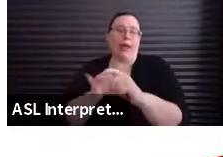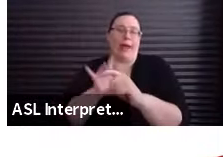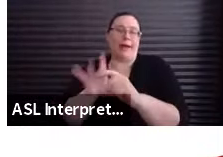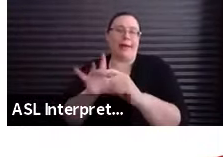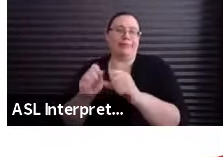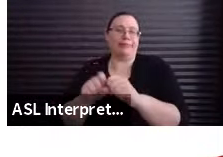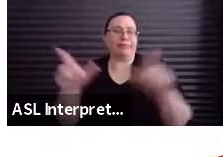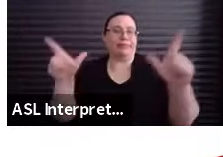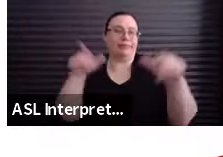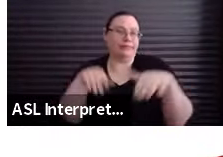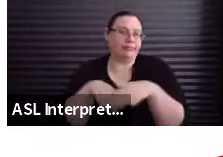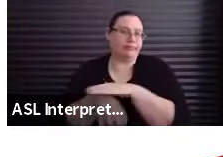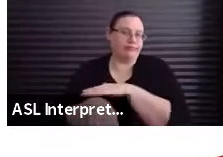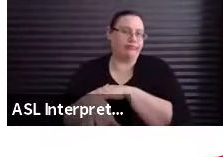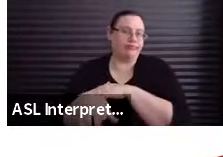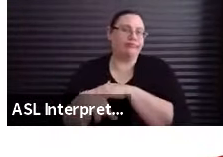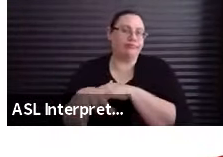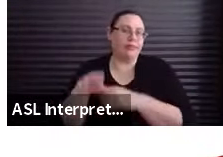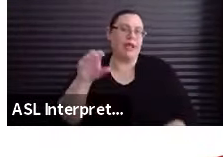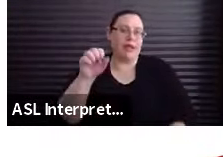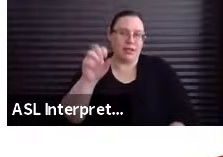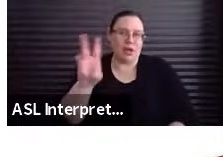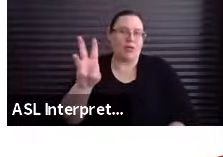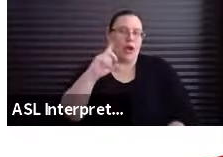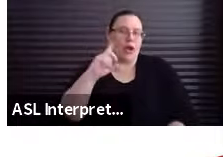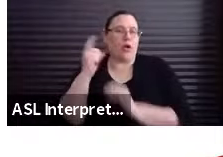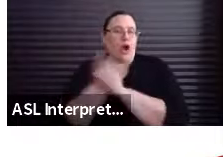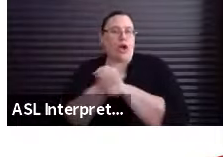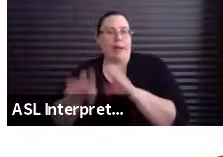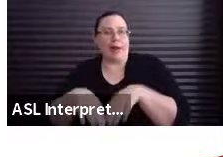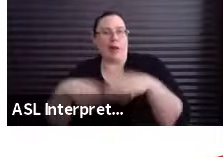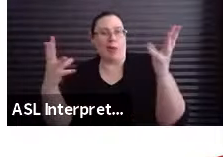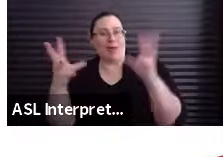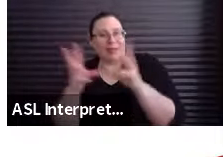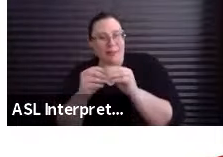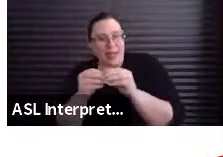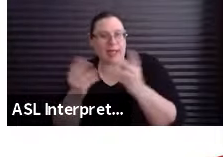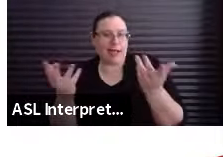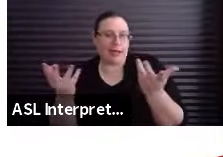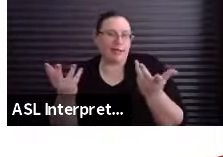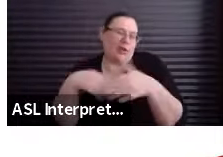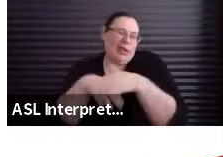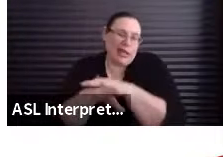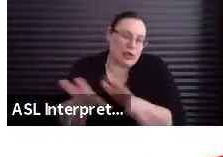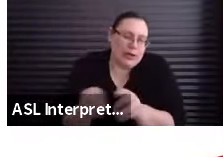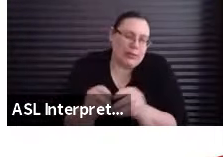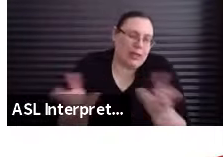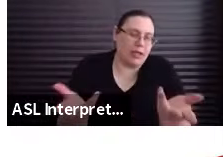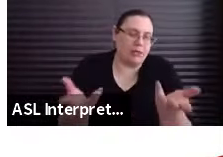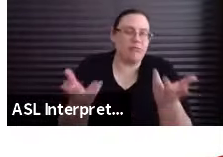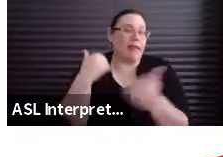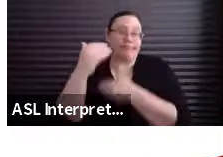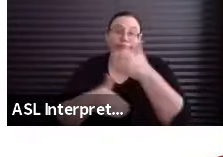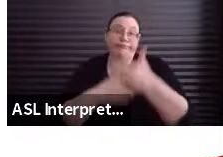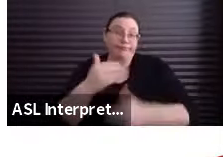and then again, the software this time will just open up the meeting or enter the meeting, and you'll be ready to go.